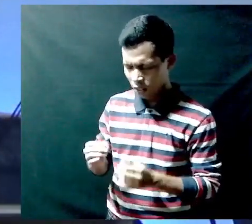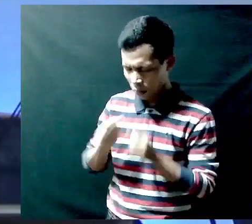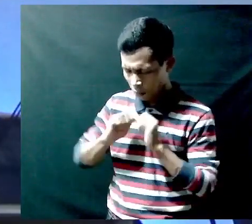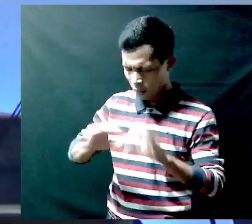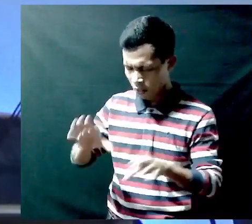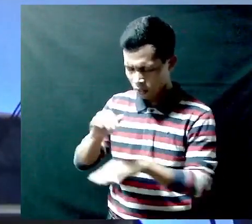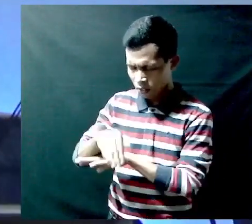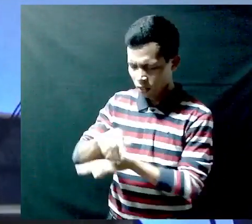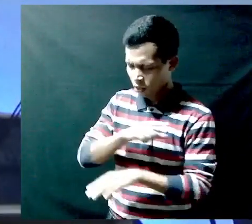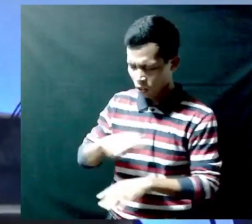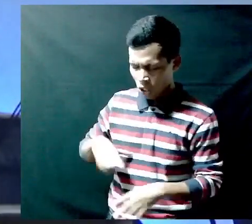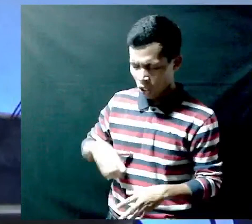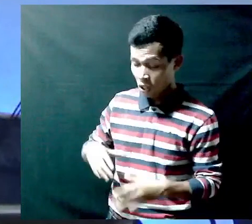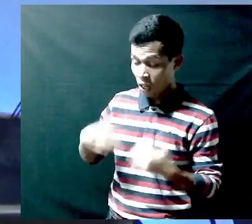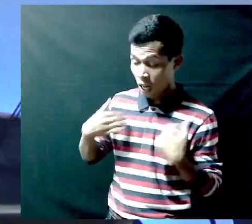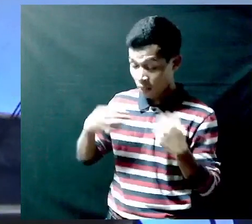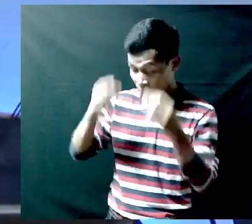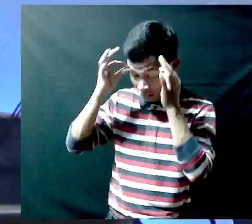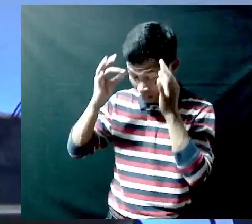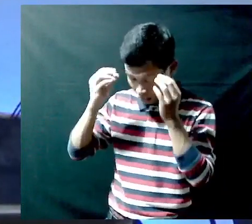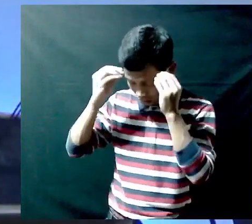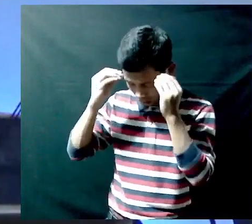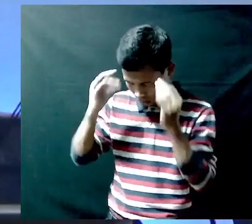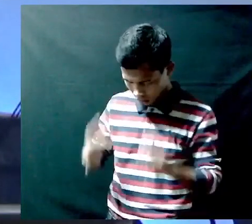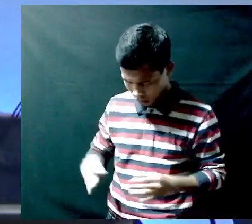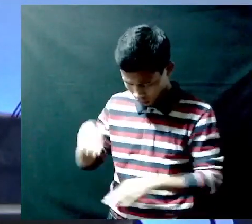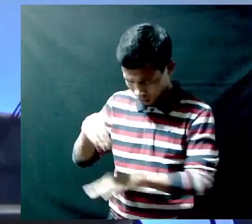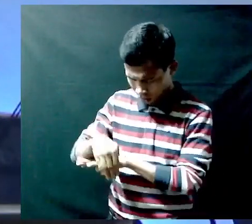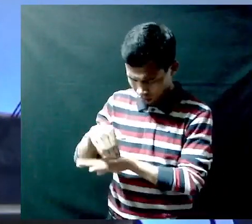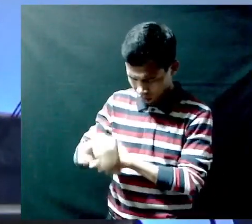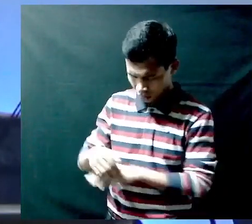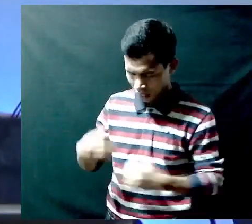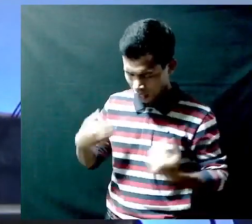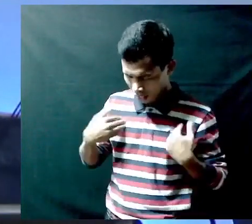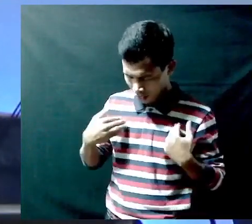tonight, Lord. Katong mga decisions karong gabi, Lord, nga